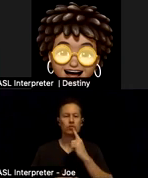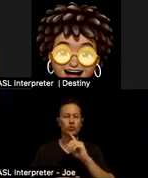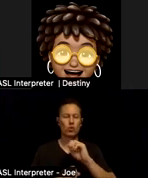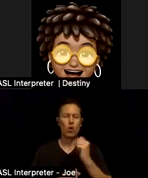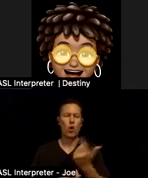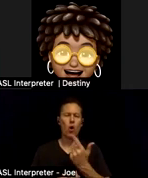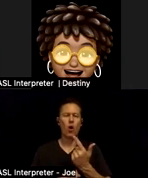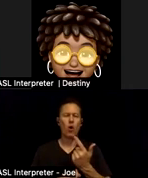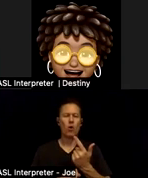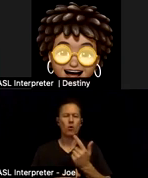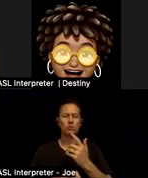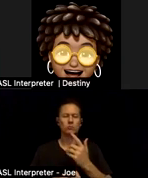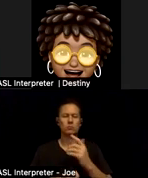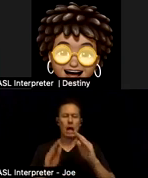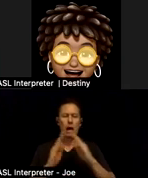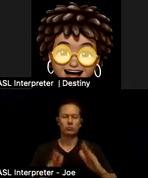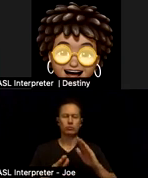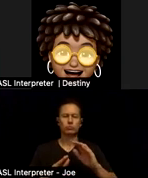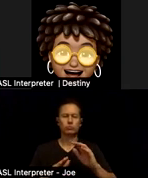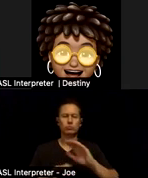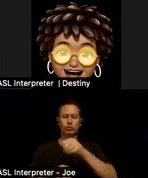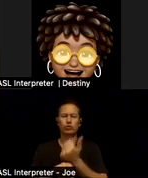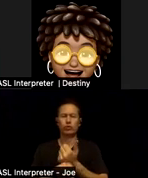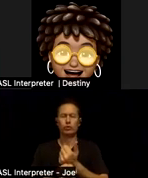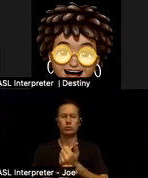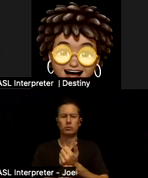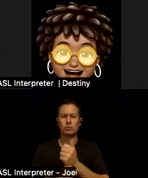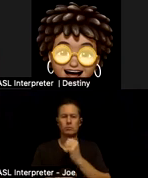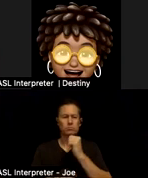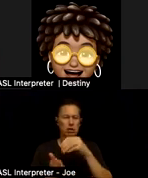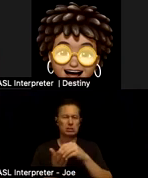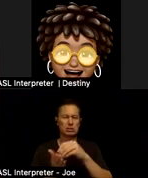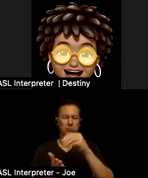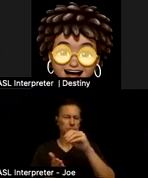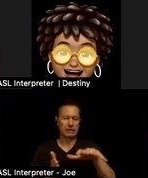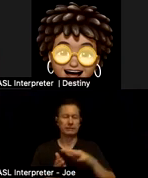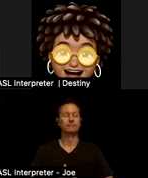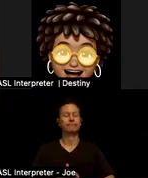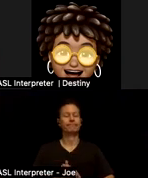out with your family. So get prepared, make sure you're earthquake ready. Now back to you.